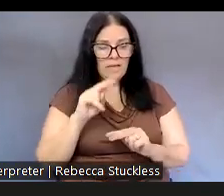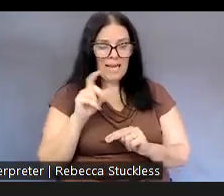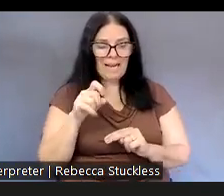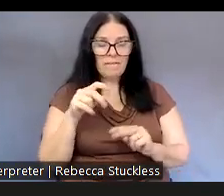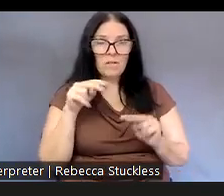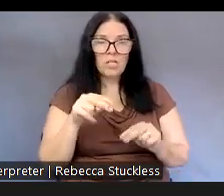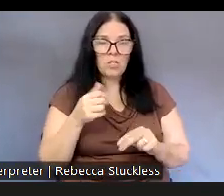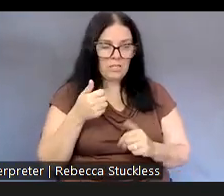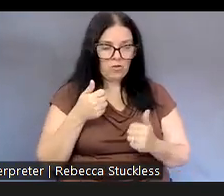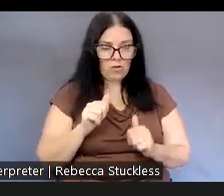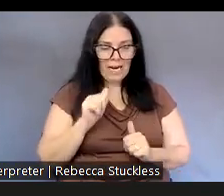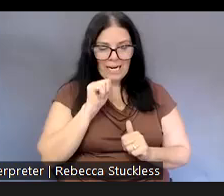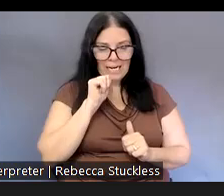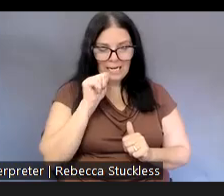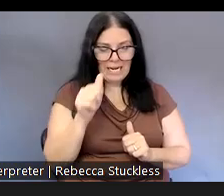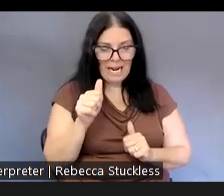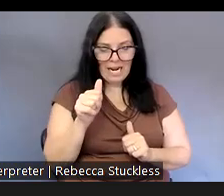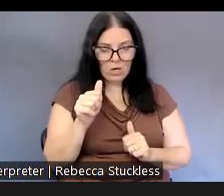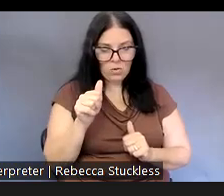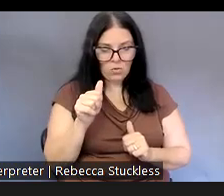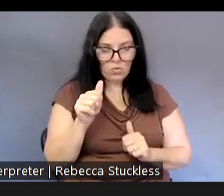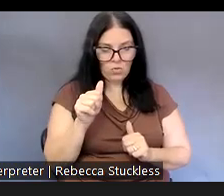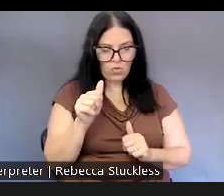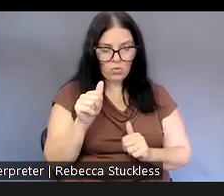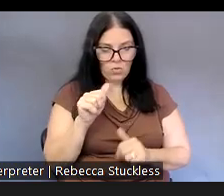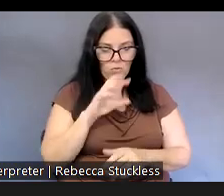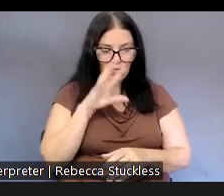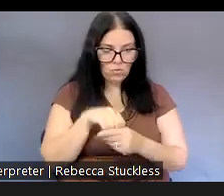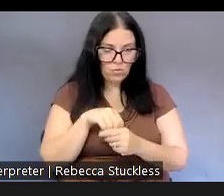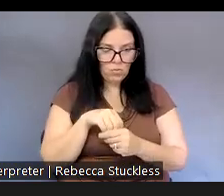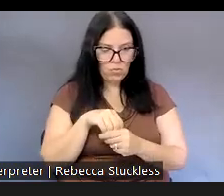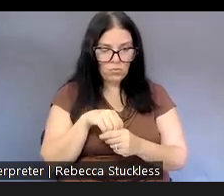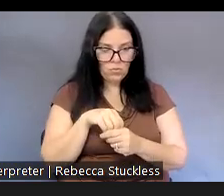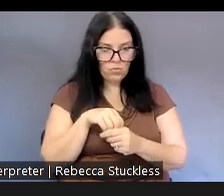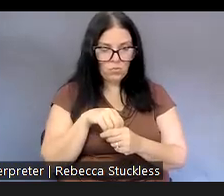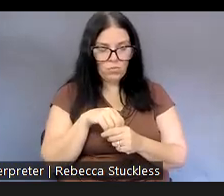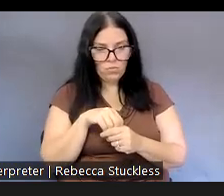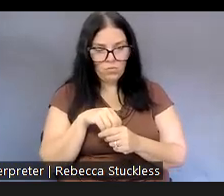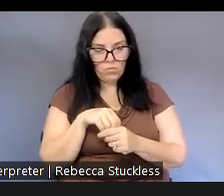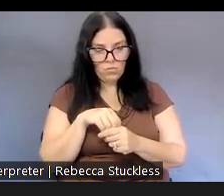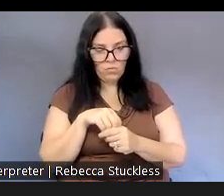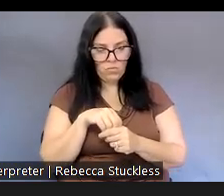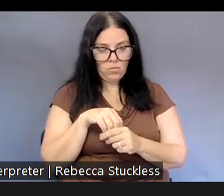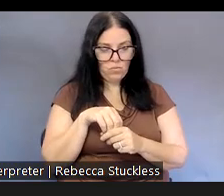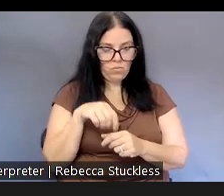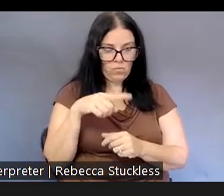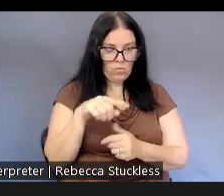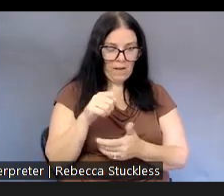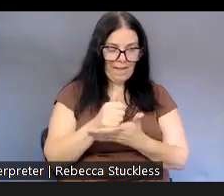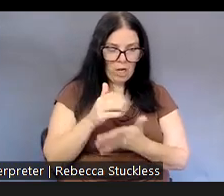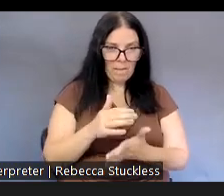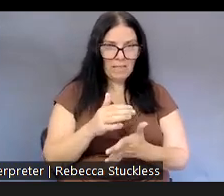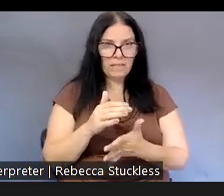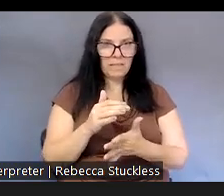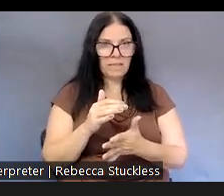guessing our customers' therapy and therapists, whether or not we have some reservations about the